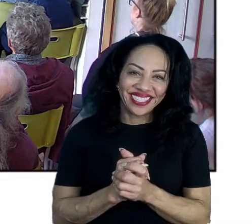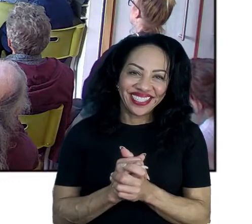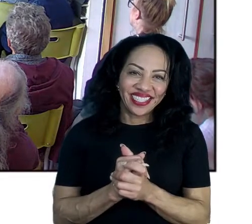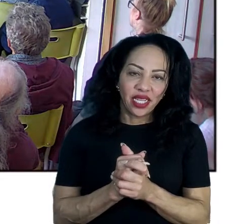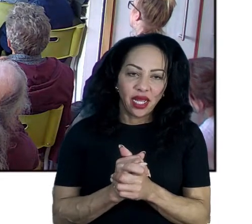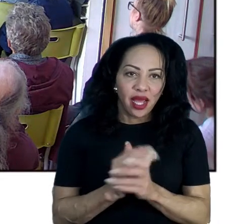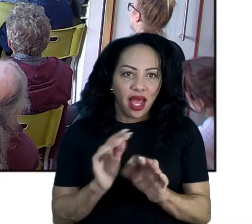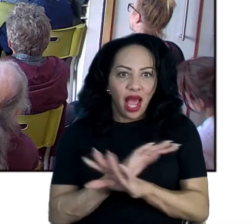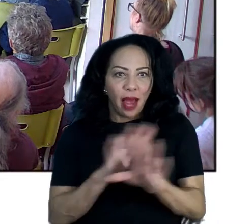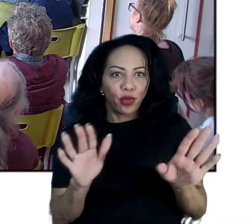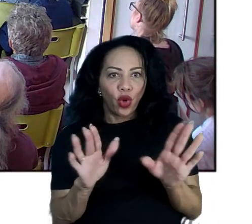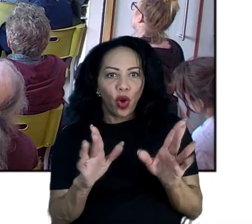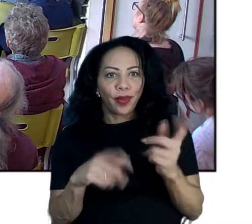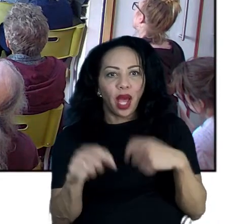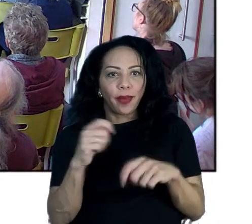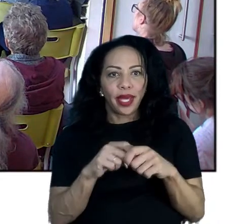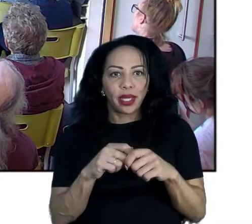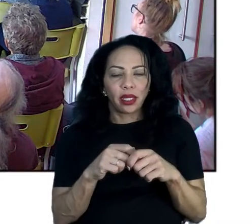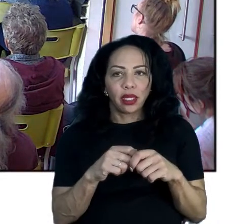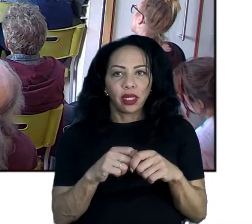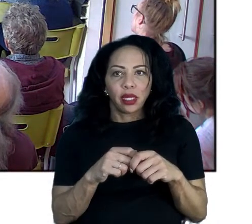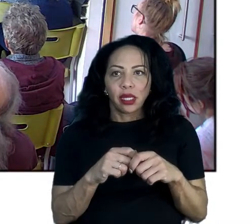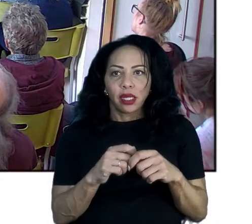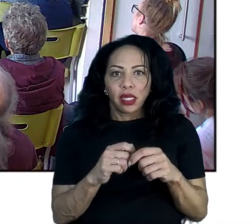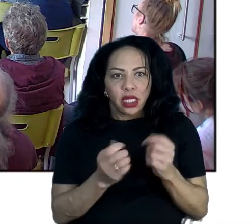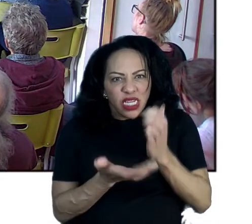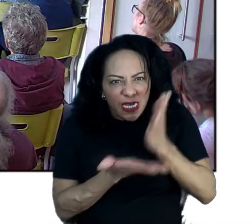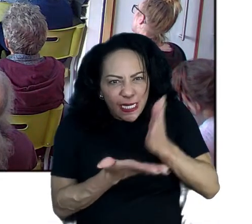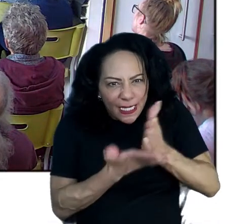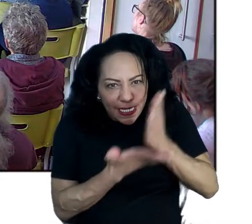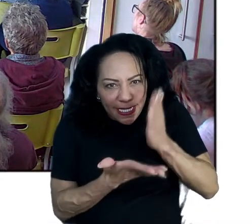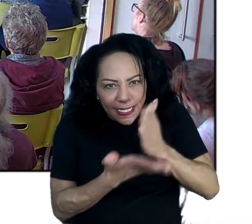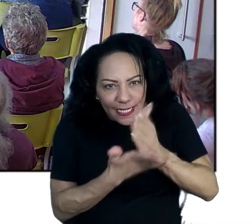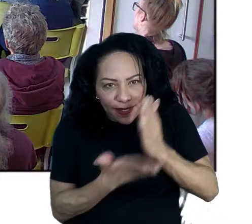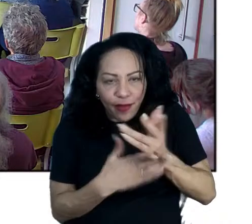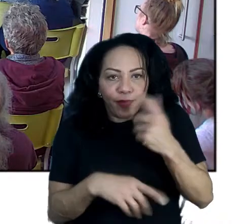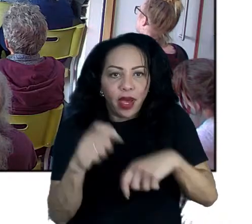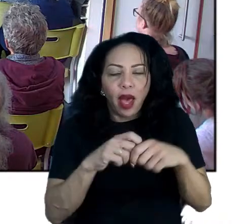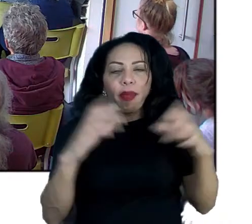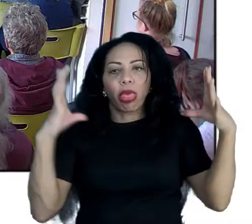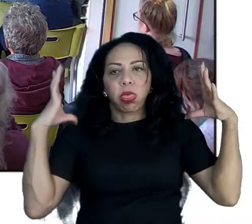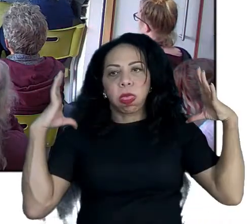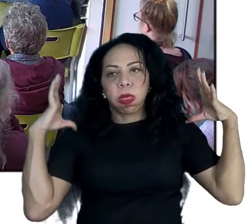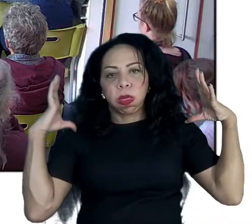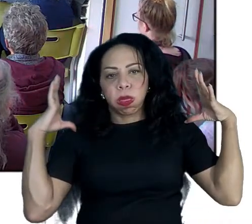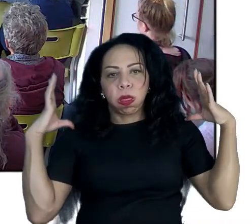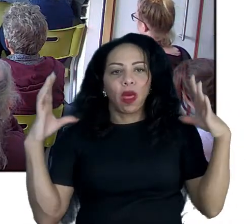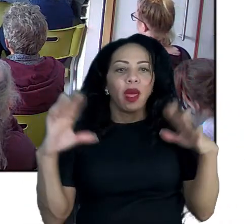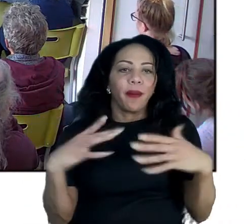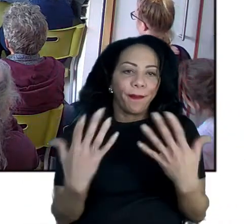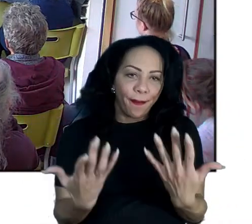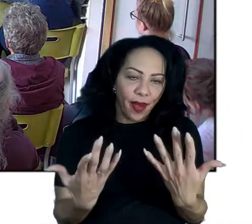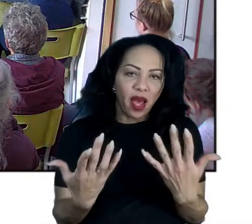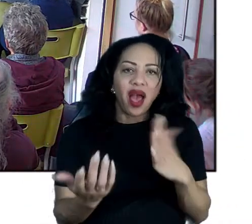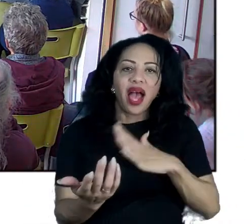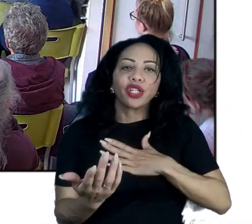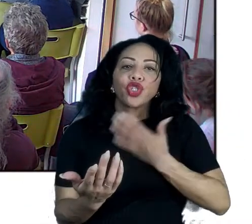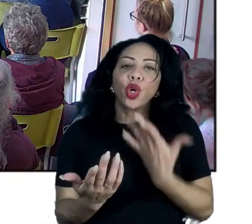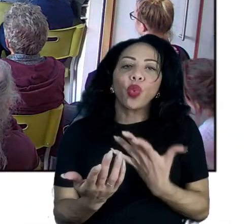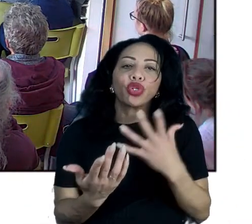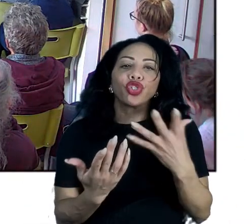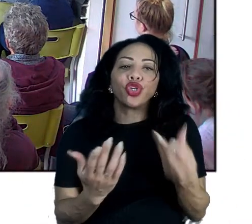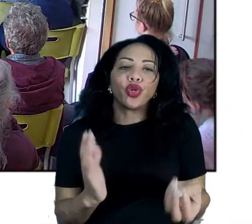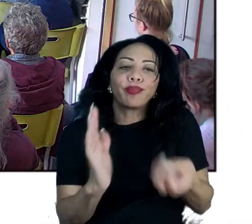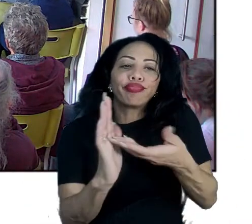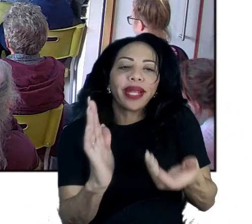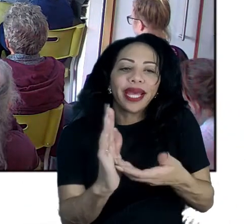of it becoming laborious and overwhelming, but I don't want to bring in digital trickery. Although